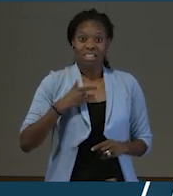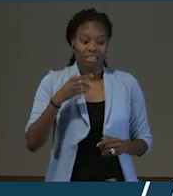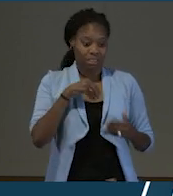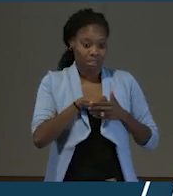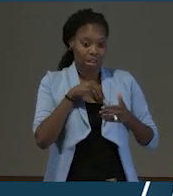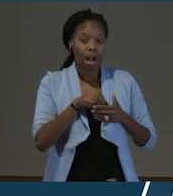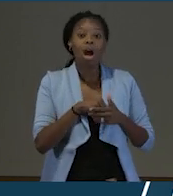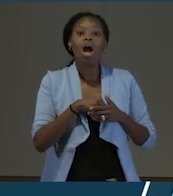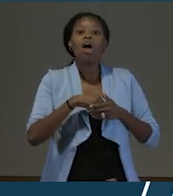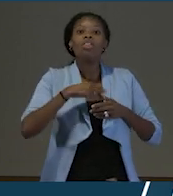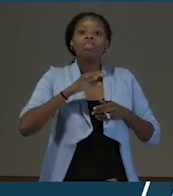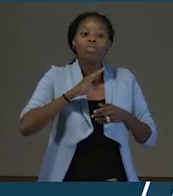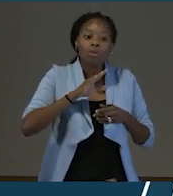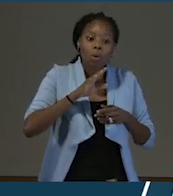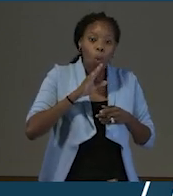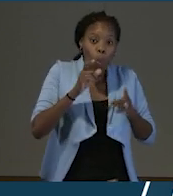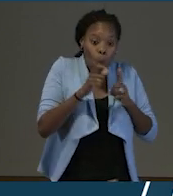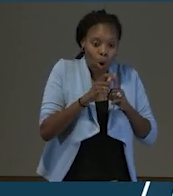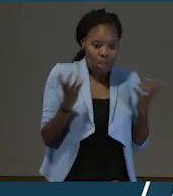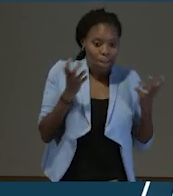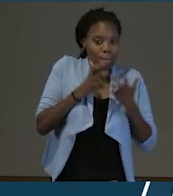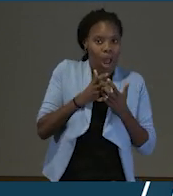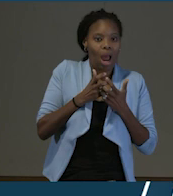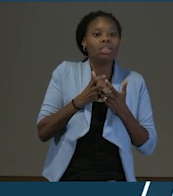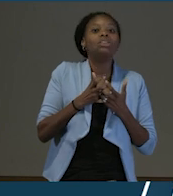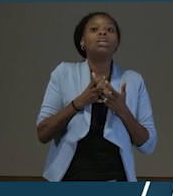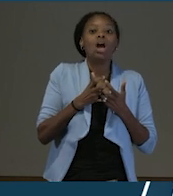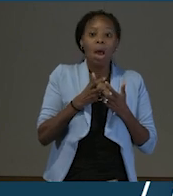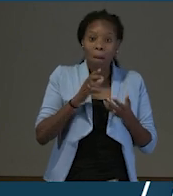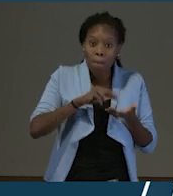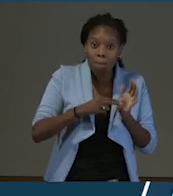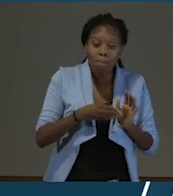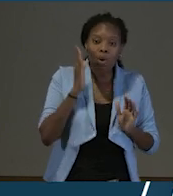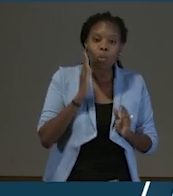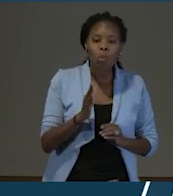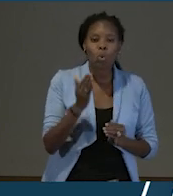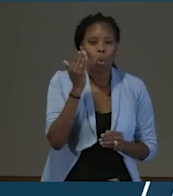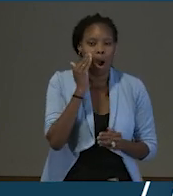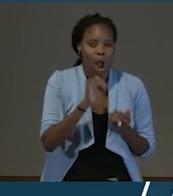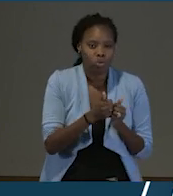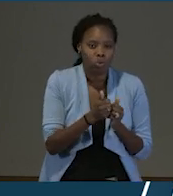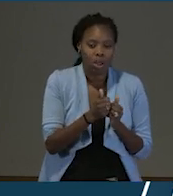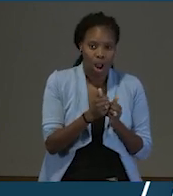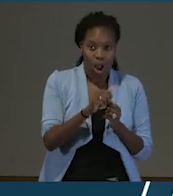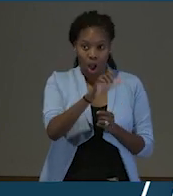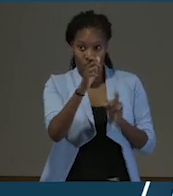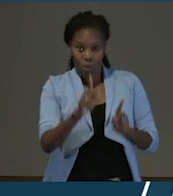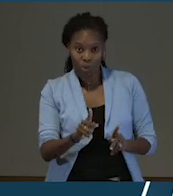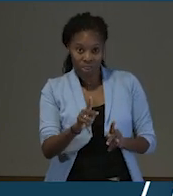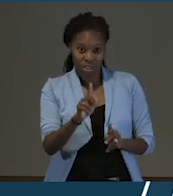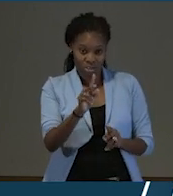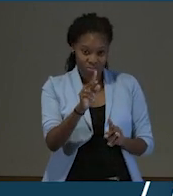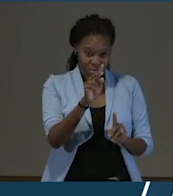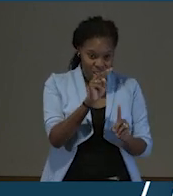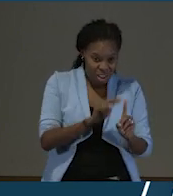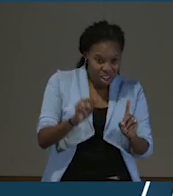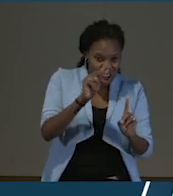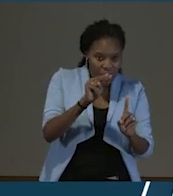only to recognize their emotions, but also to respond to feelings in others. We've seen